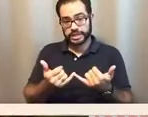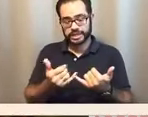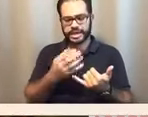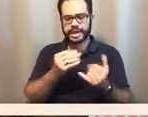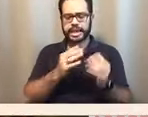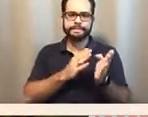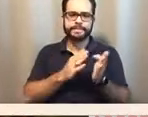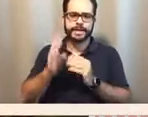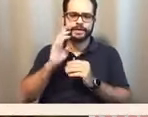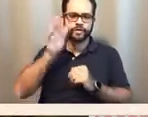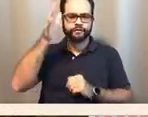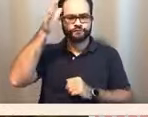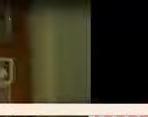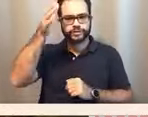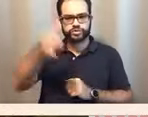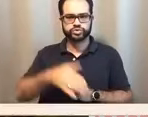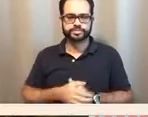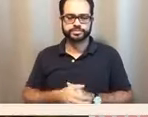future.